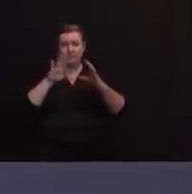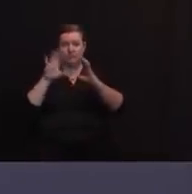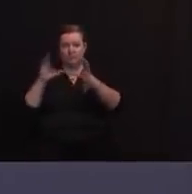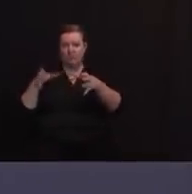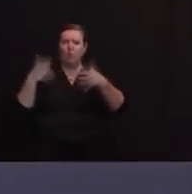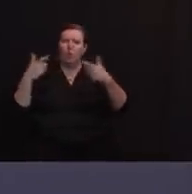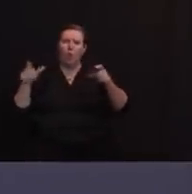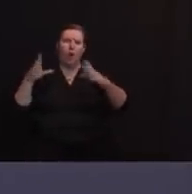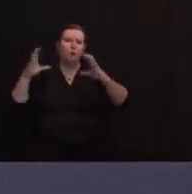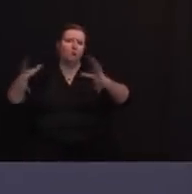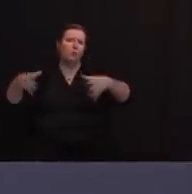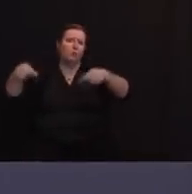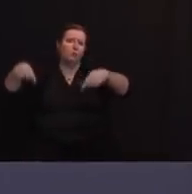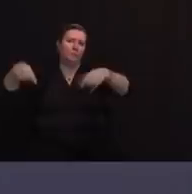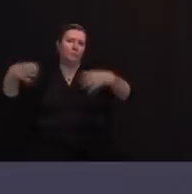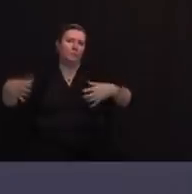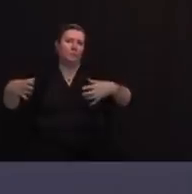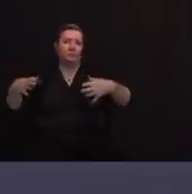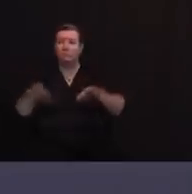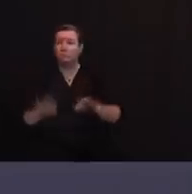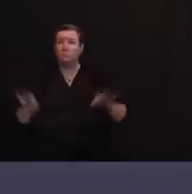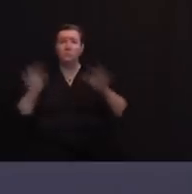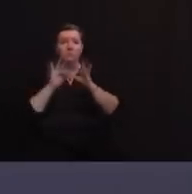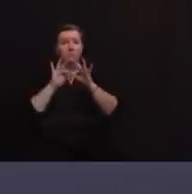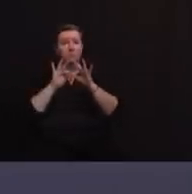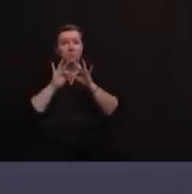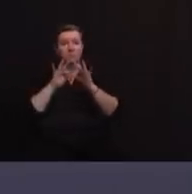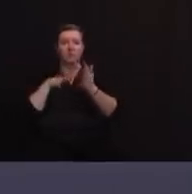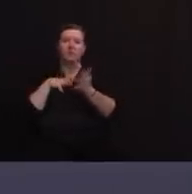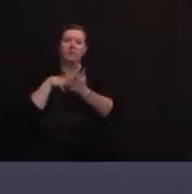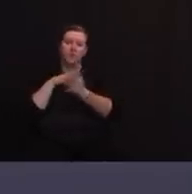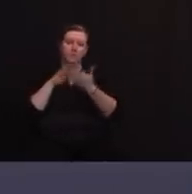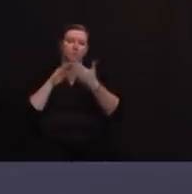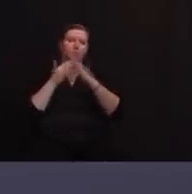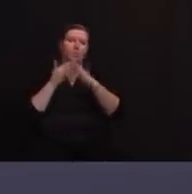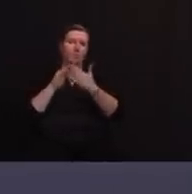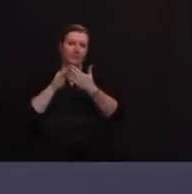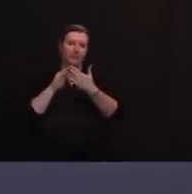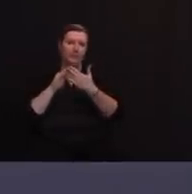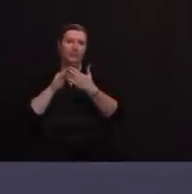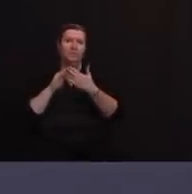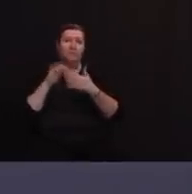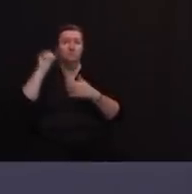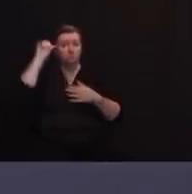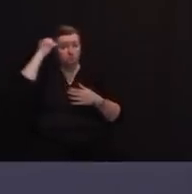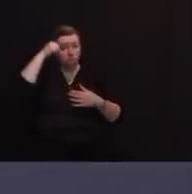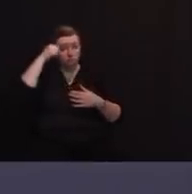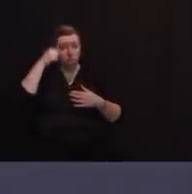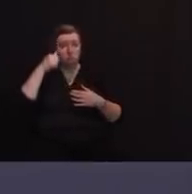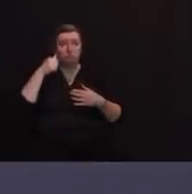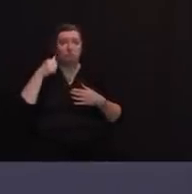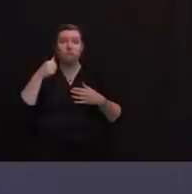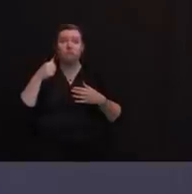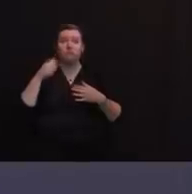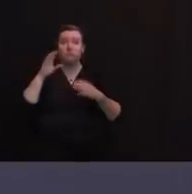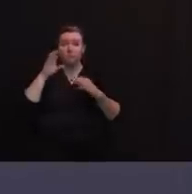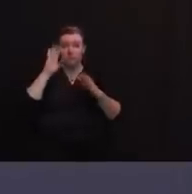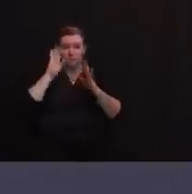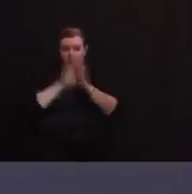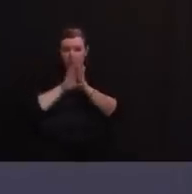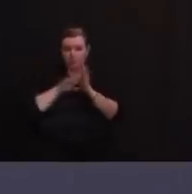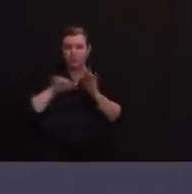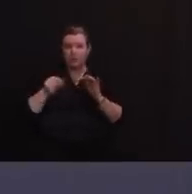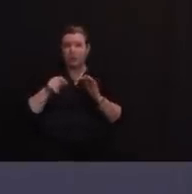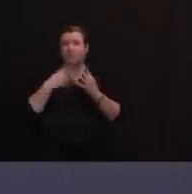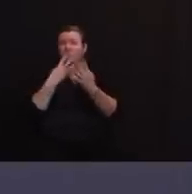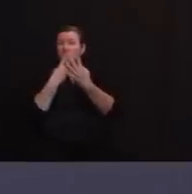address vulnerable communities. We saw a guy today who's dead from this virus, who works in one of those vulnerable communities.